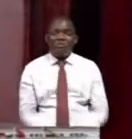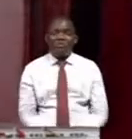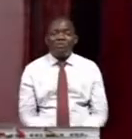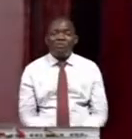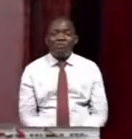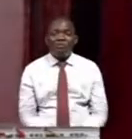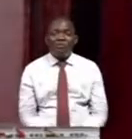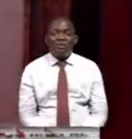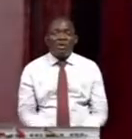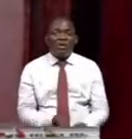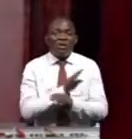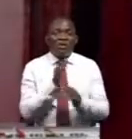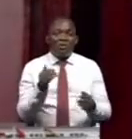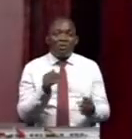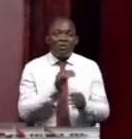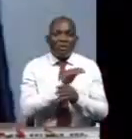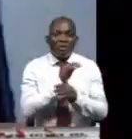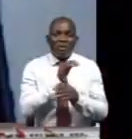Nowhere.